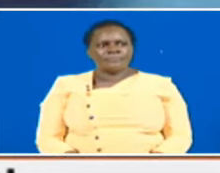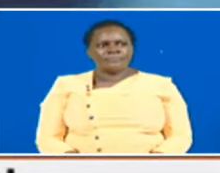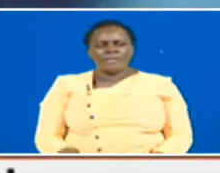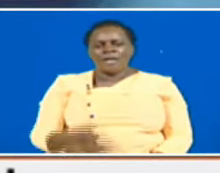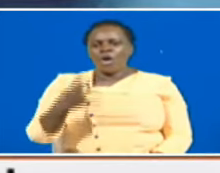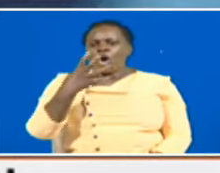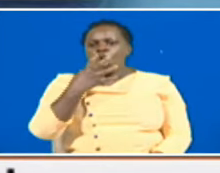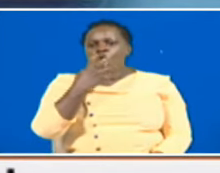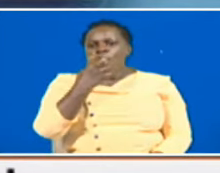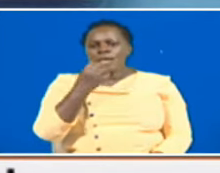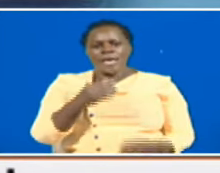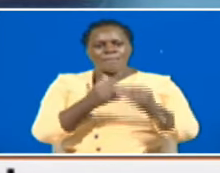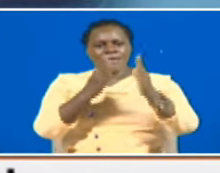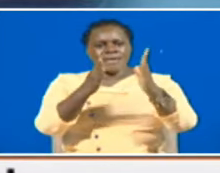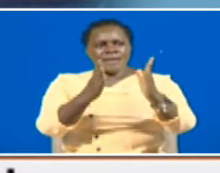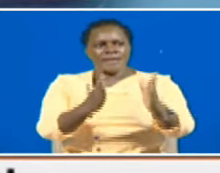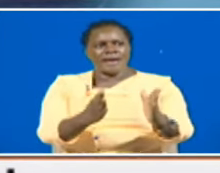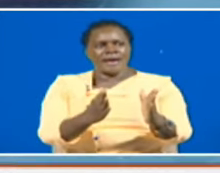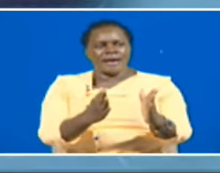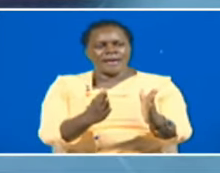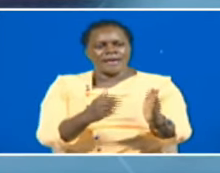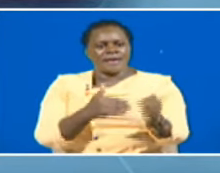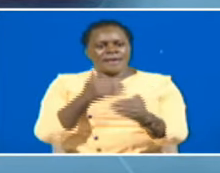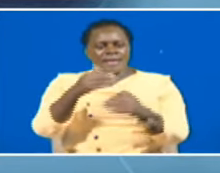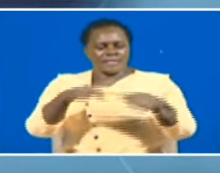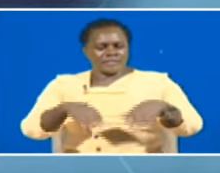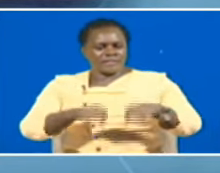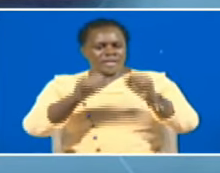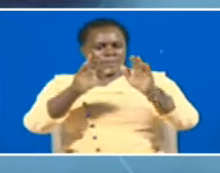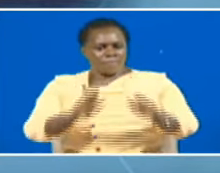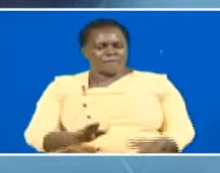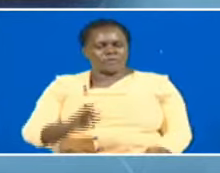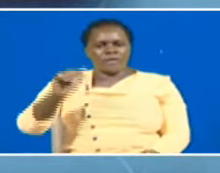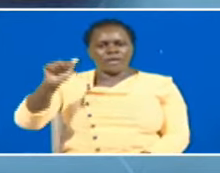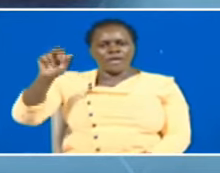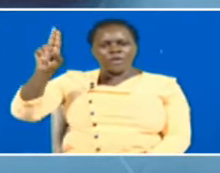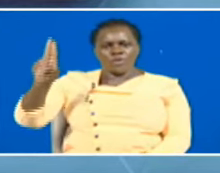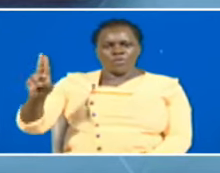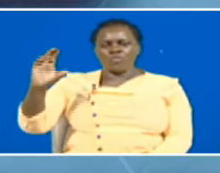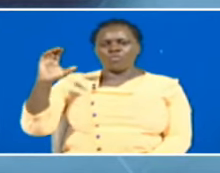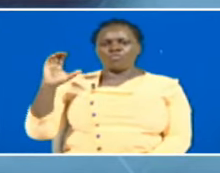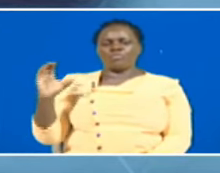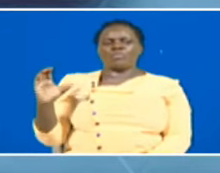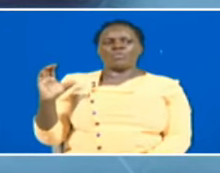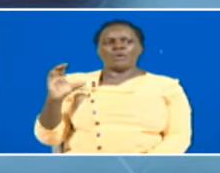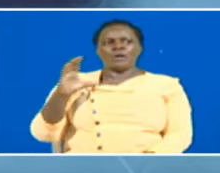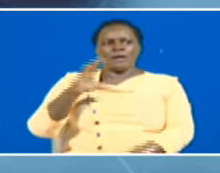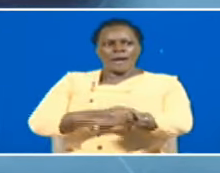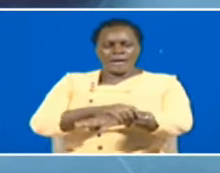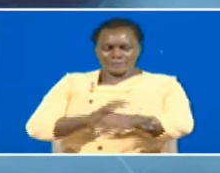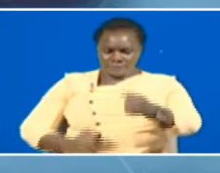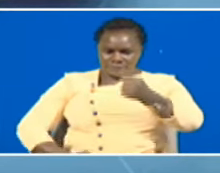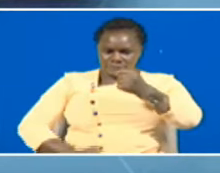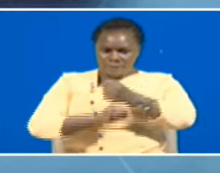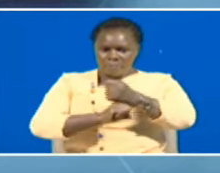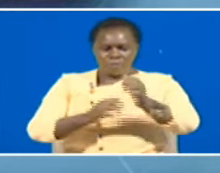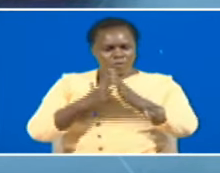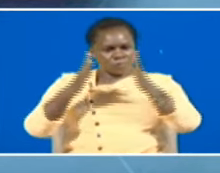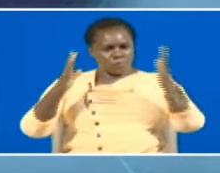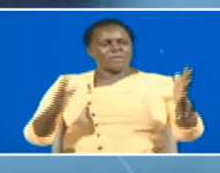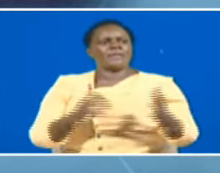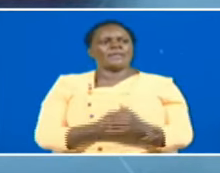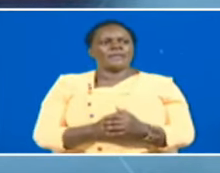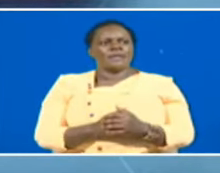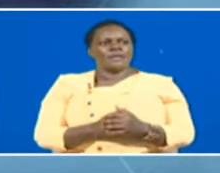And ODM leader Raila Odinga's bid to become the next chairperson of the Africa Union Commission has received a major boost after Angola